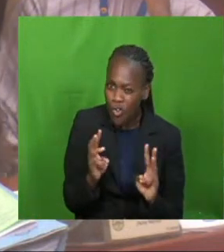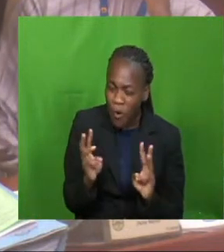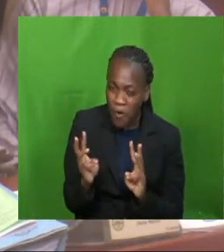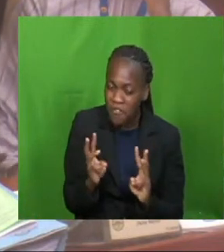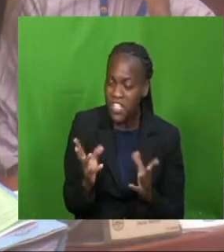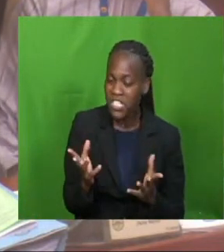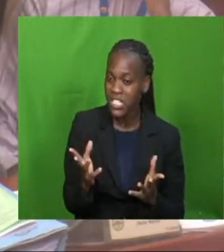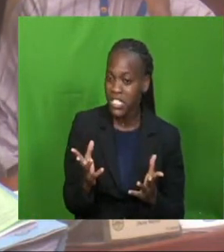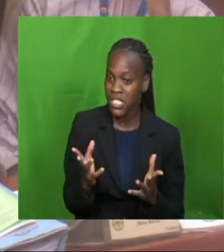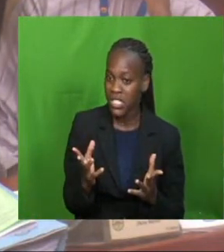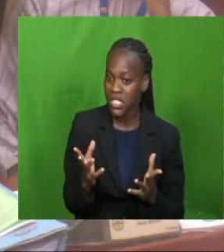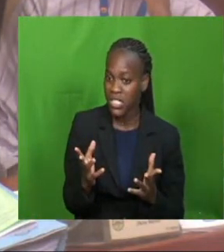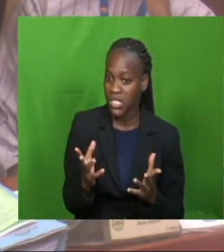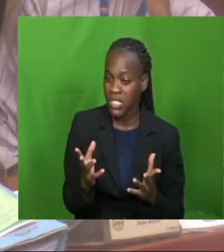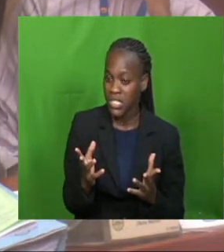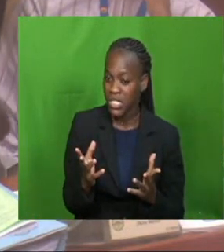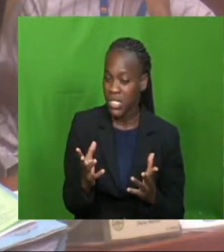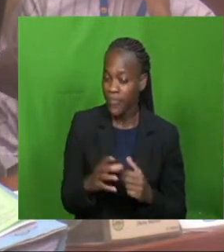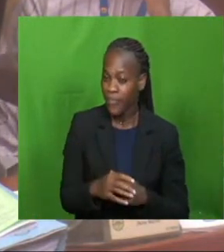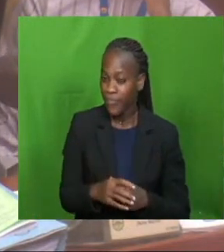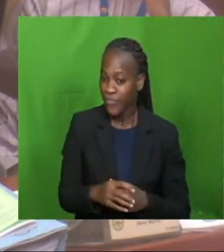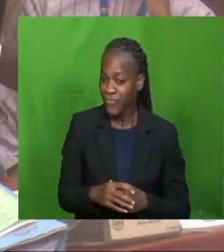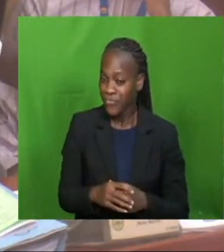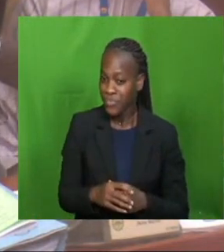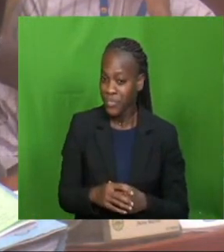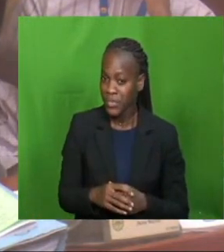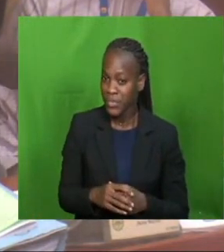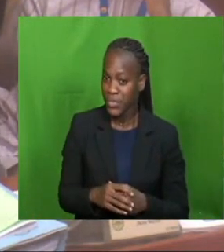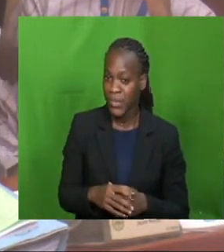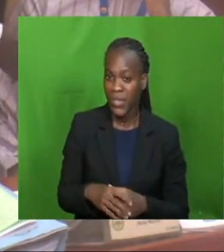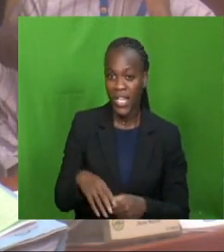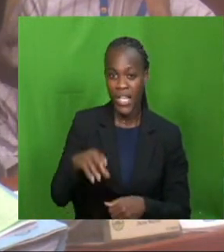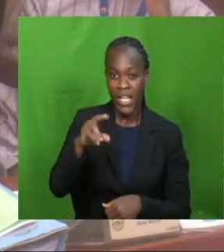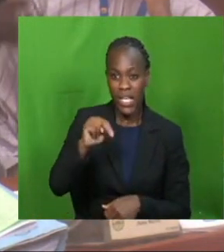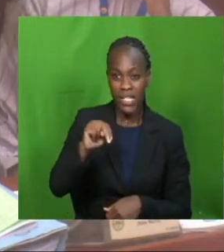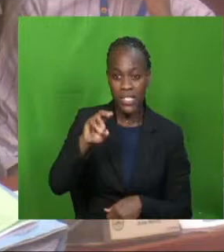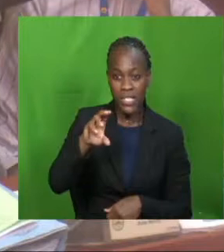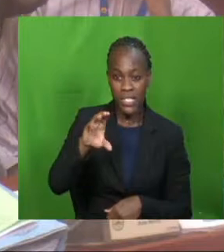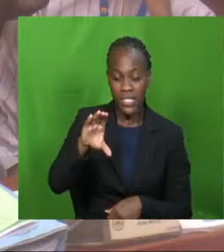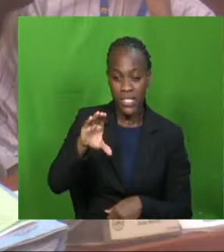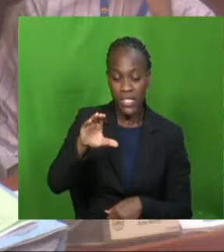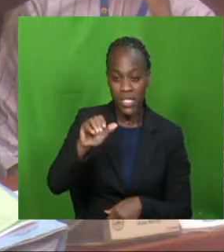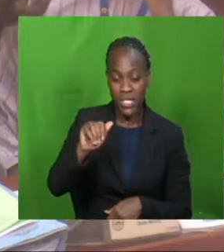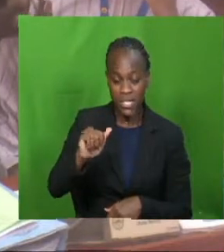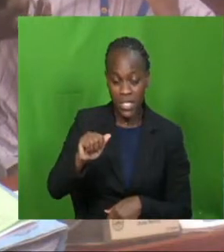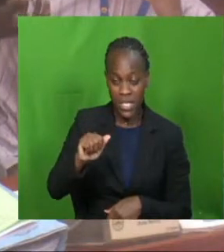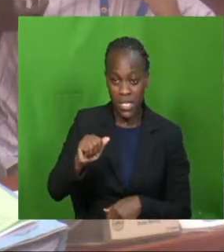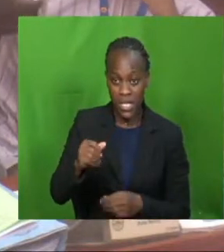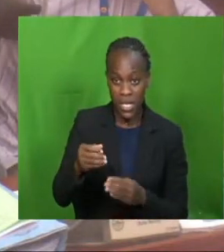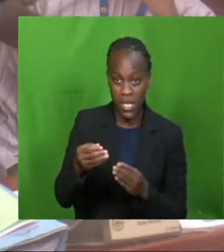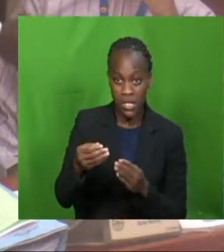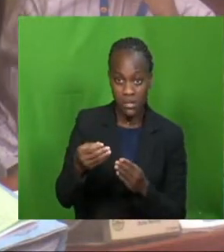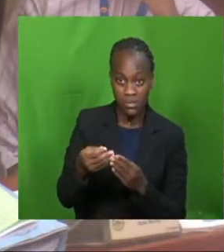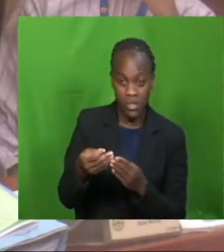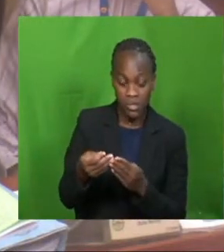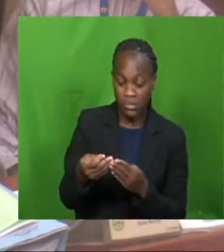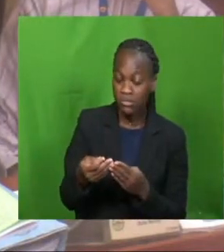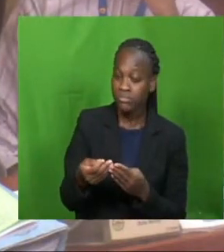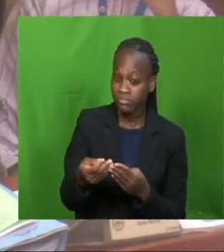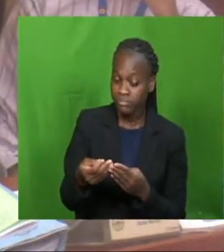just, Minister, to help you, the NCA grants frequencies. That is